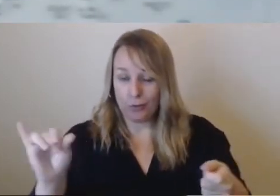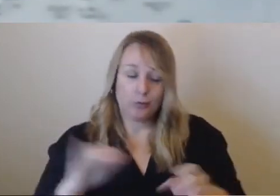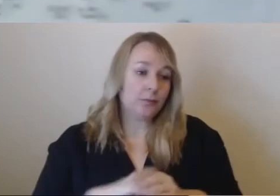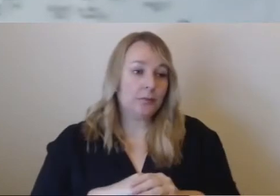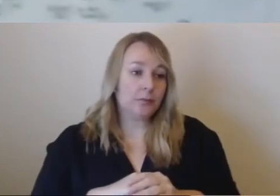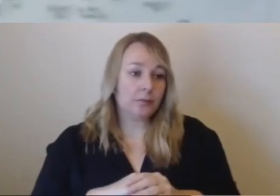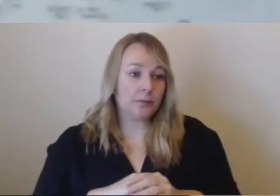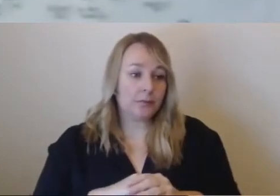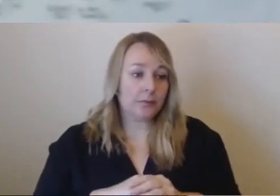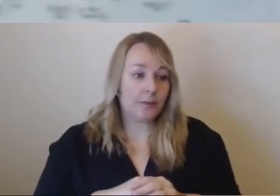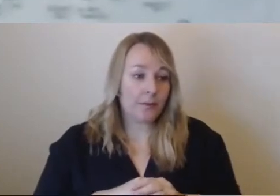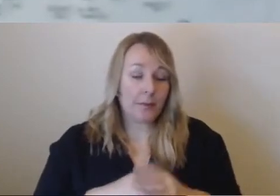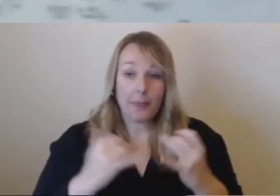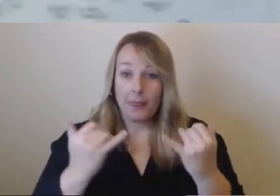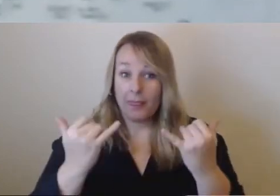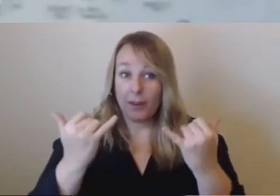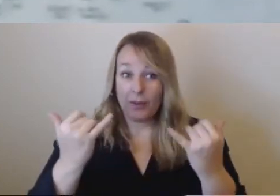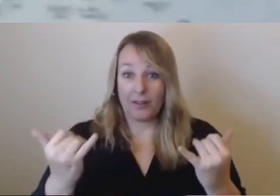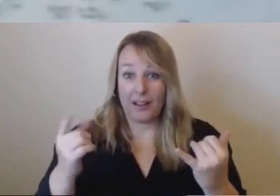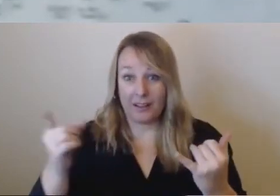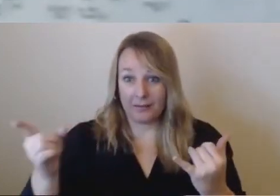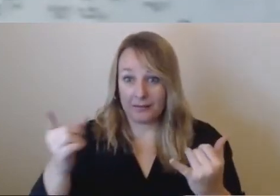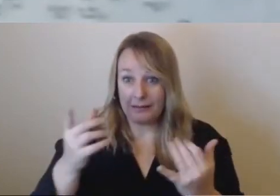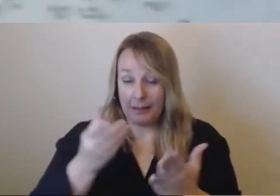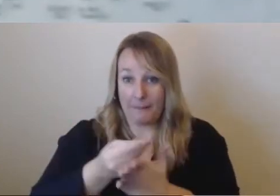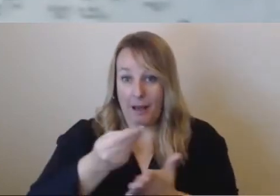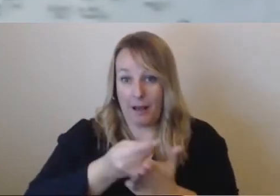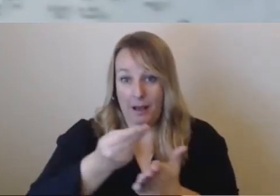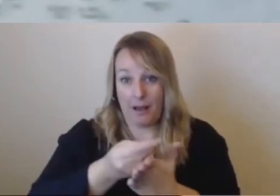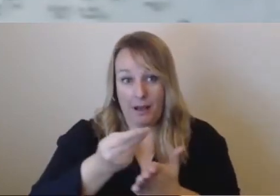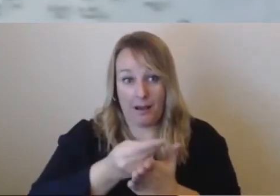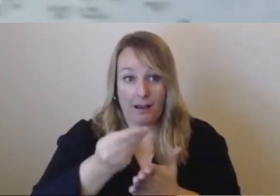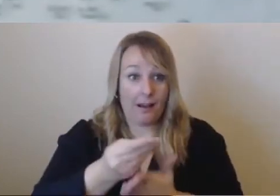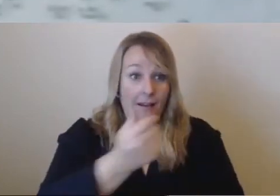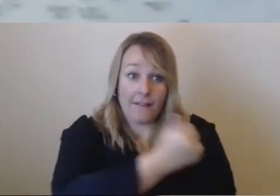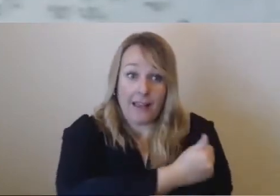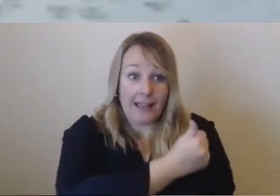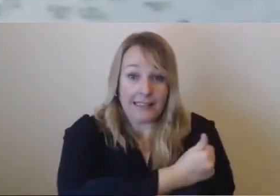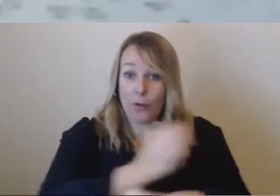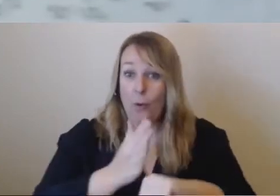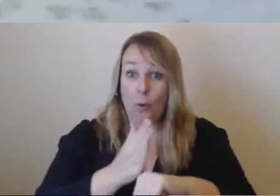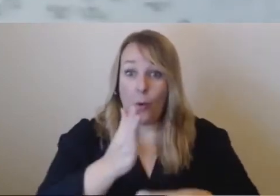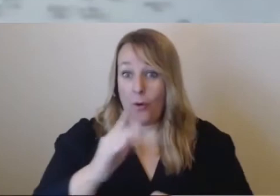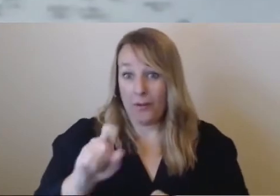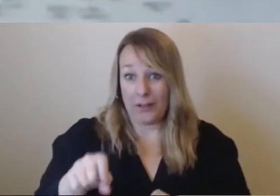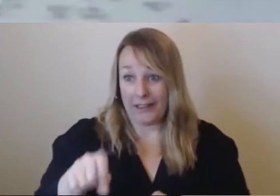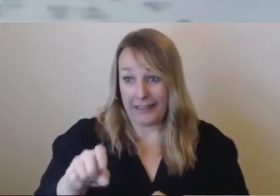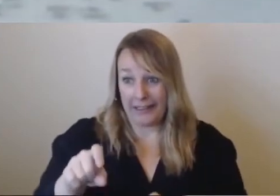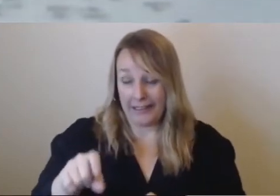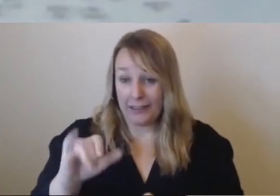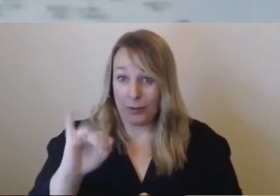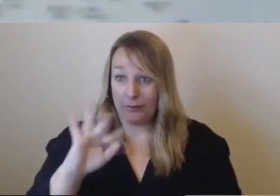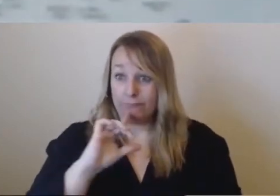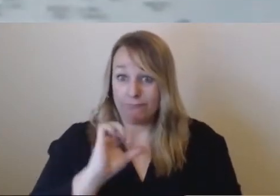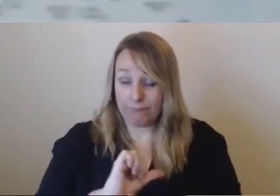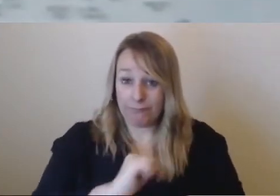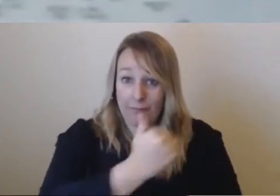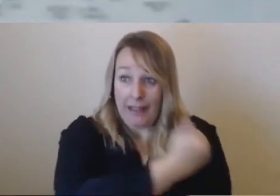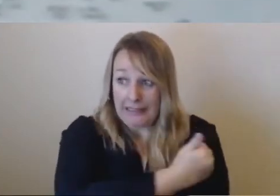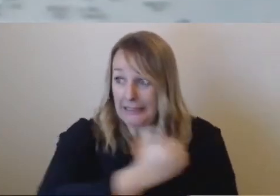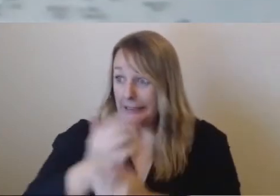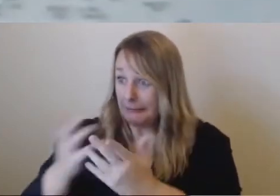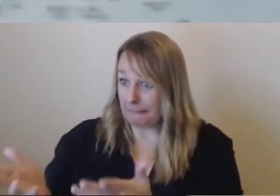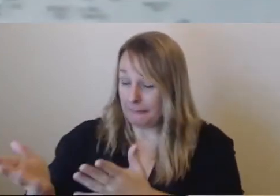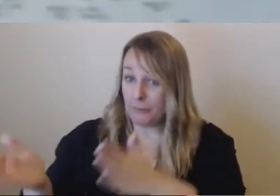more vaccines than it could possibly use if all of the vaccine lines come to fruition. And so Canada and the other